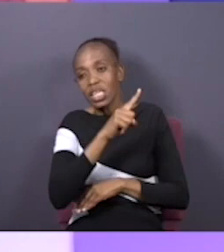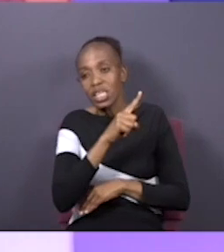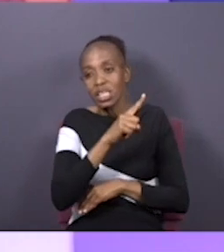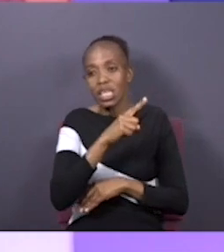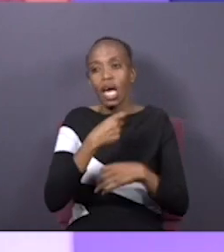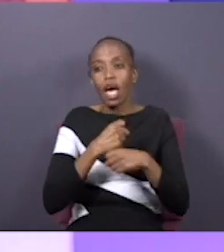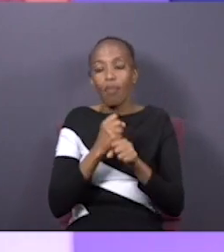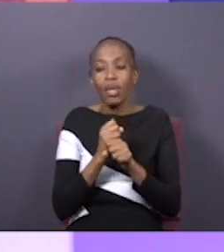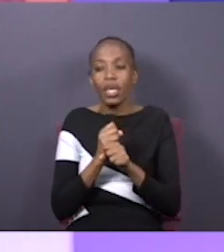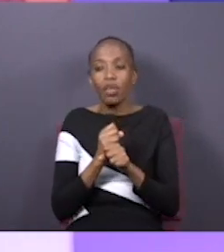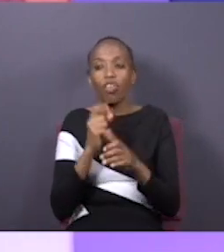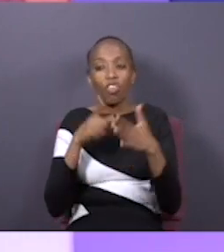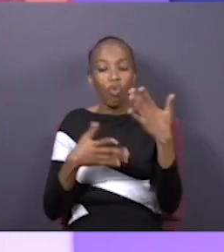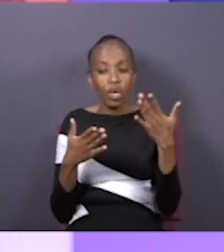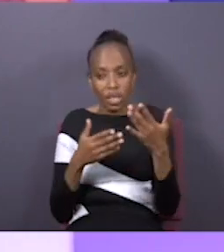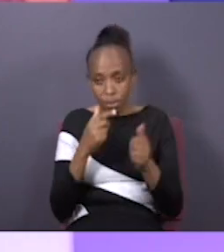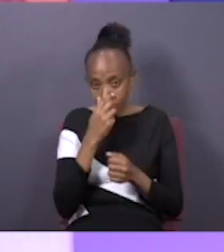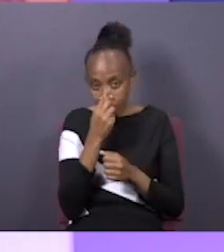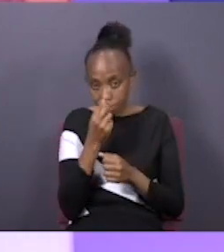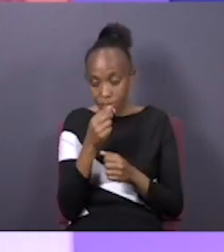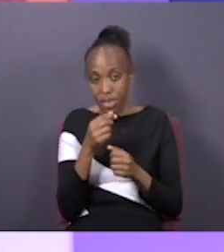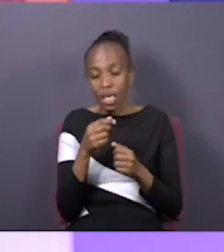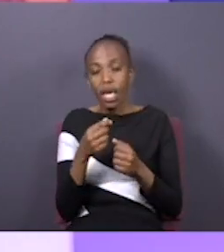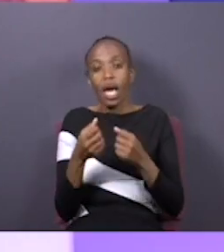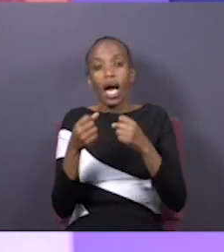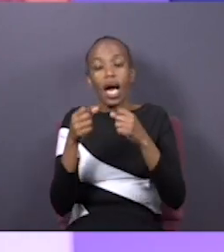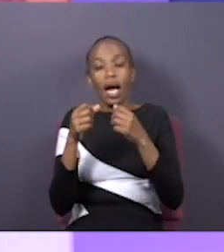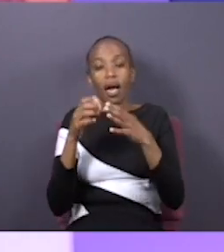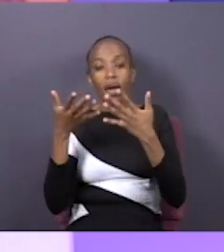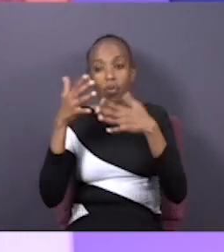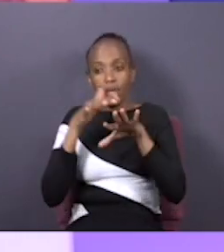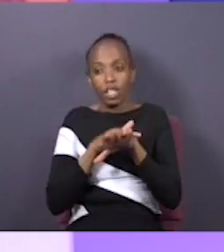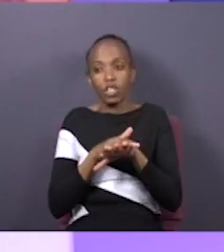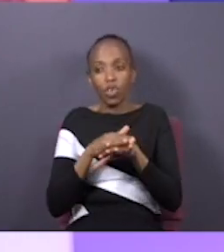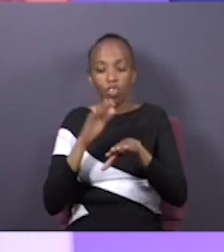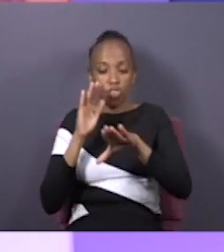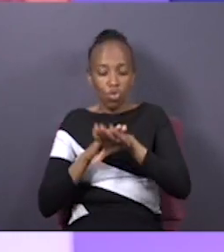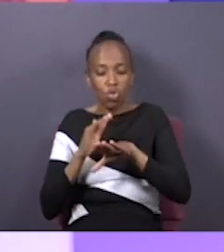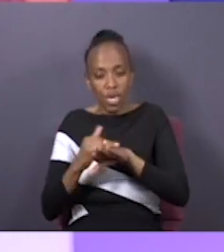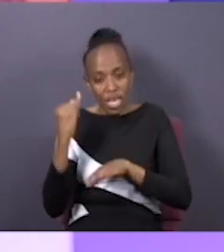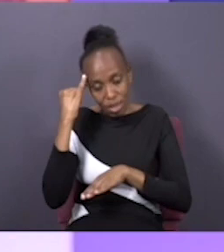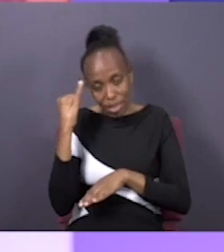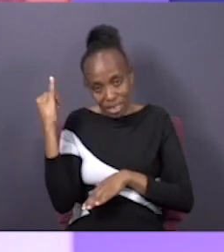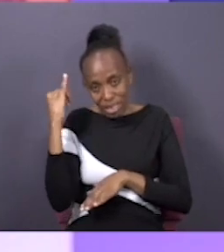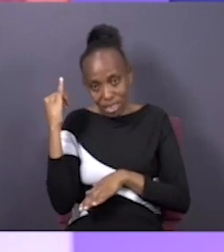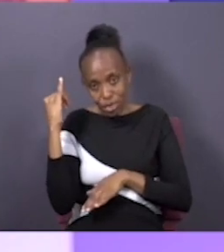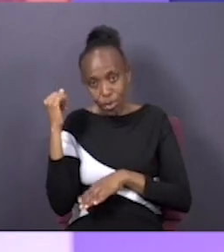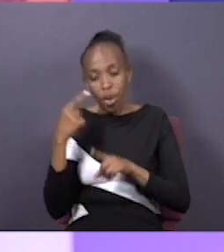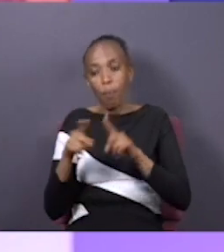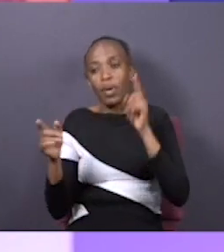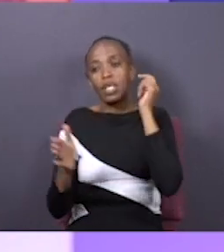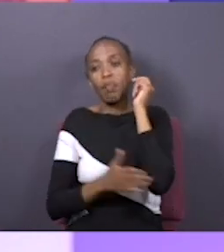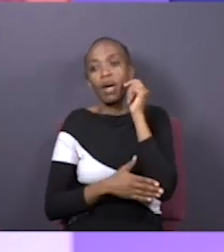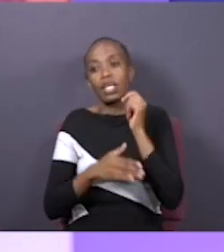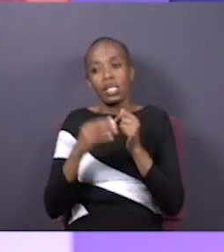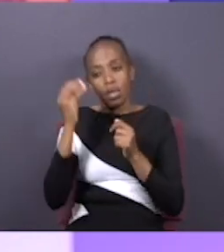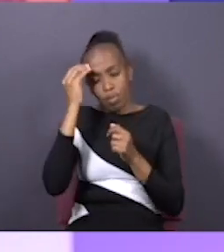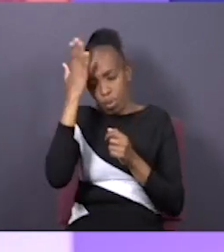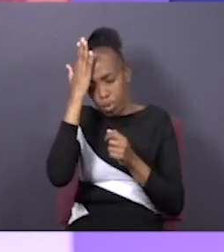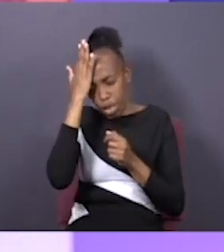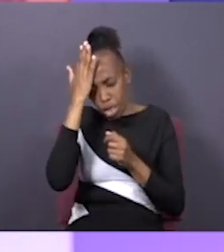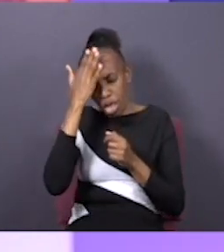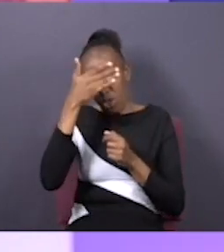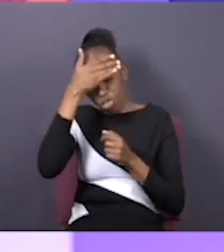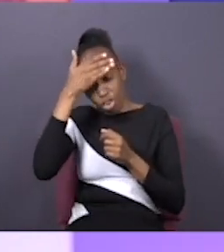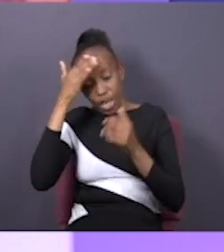are made up of a combination of a good imagination, but a bad memory. You forget